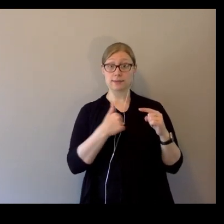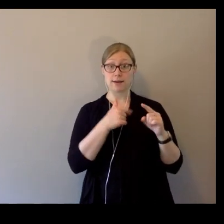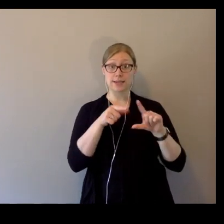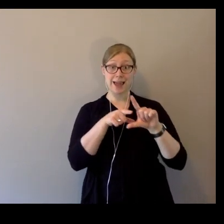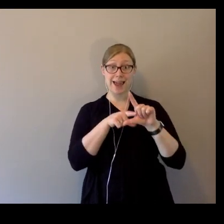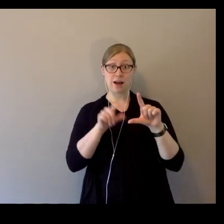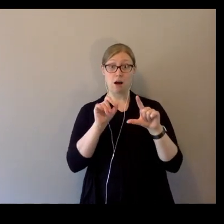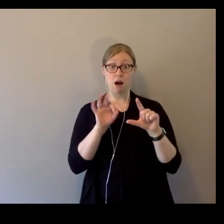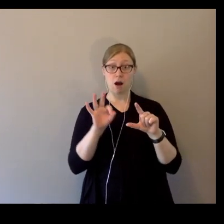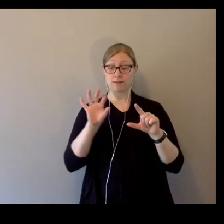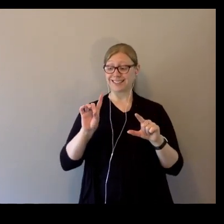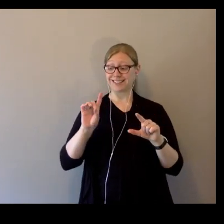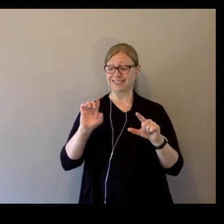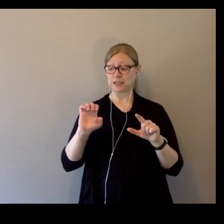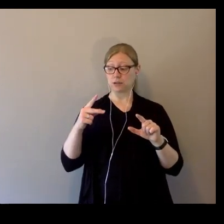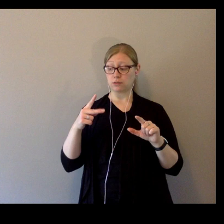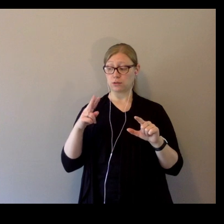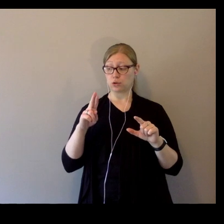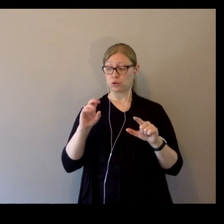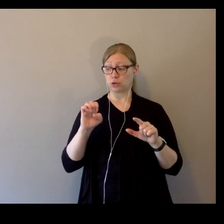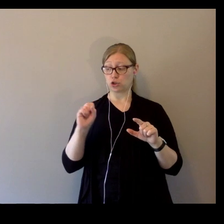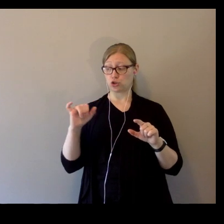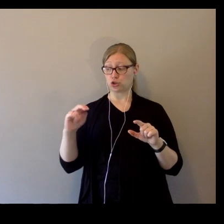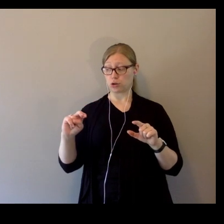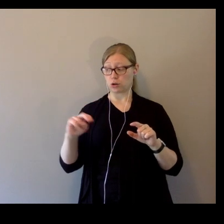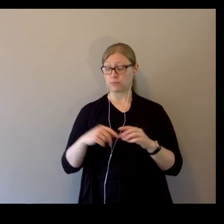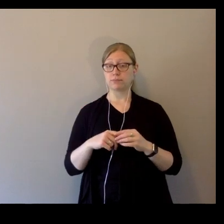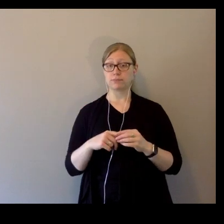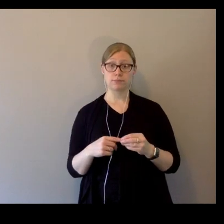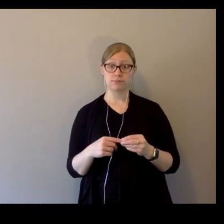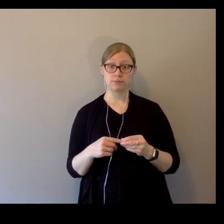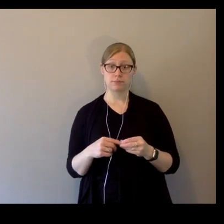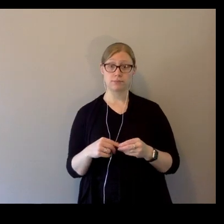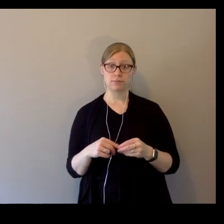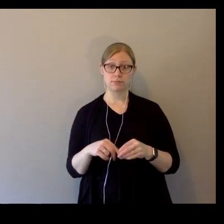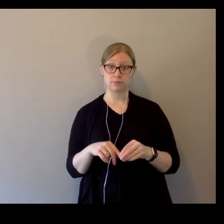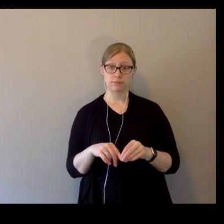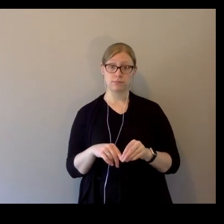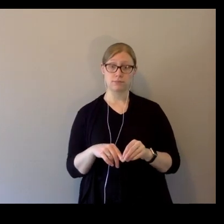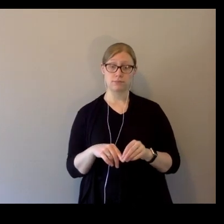his eyes, so he's going to have 40 degrees here.